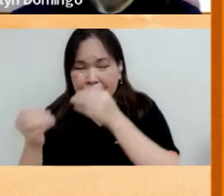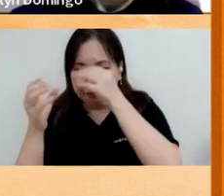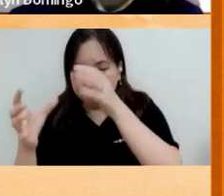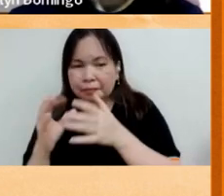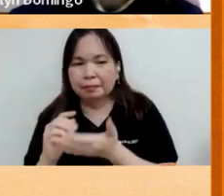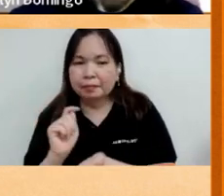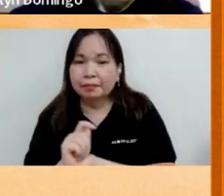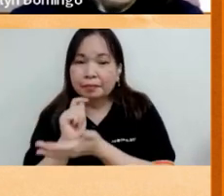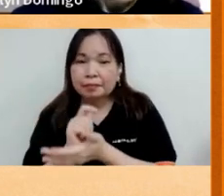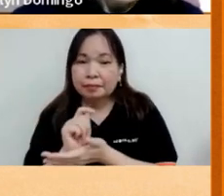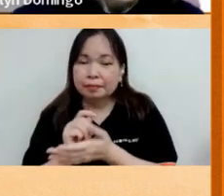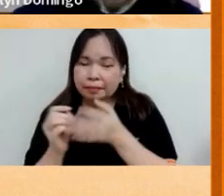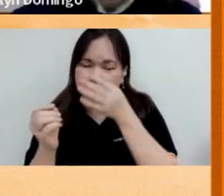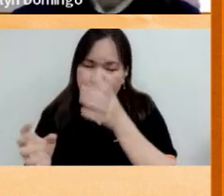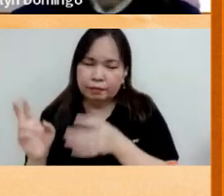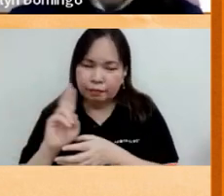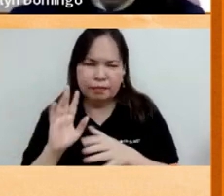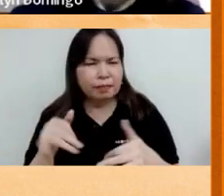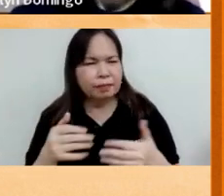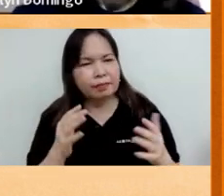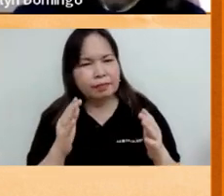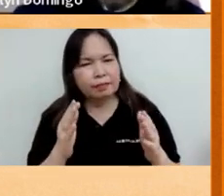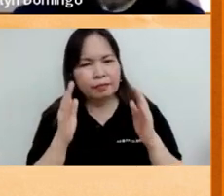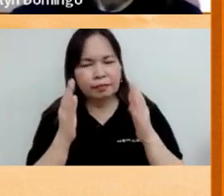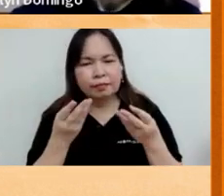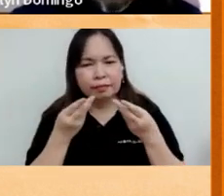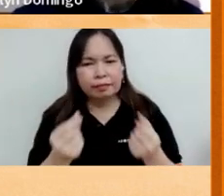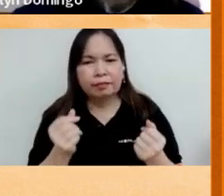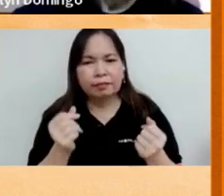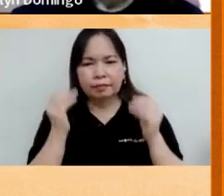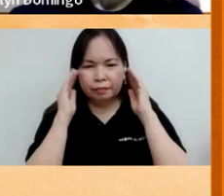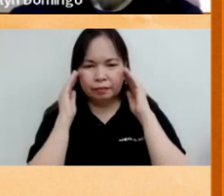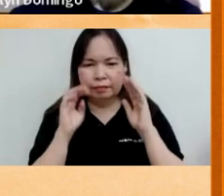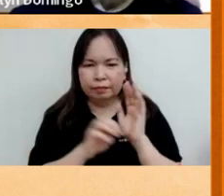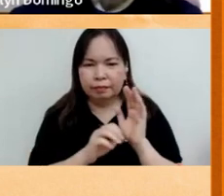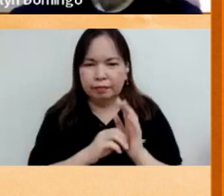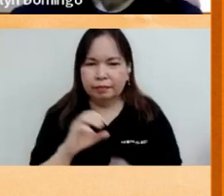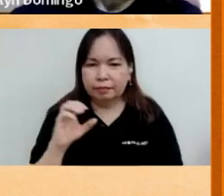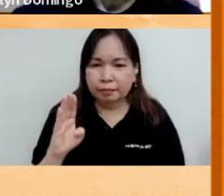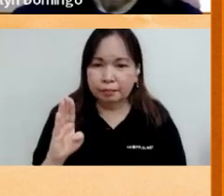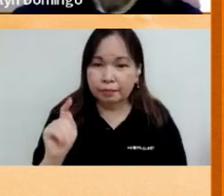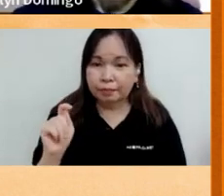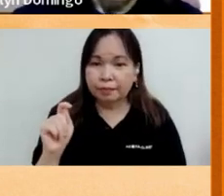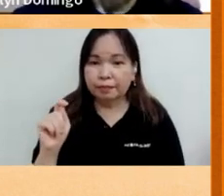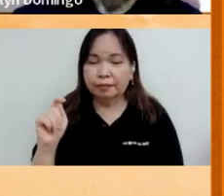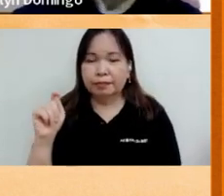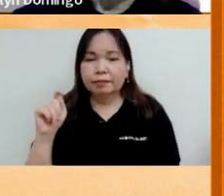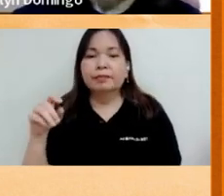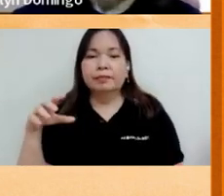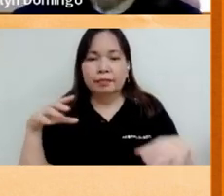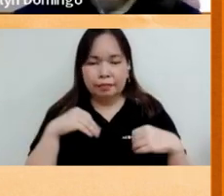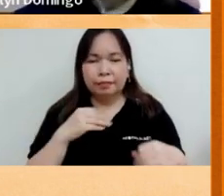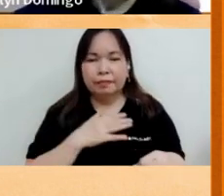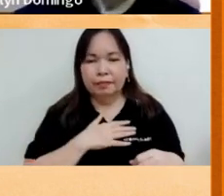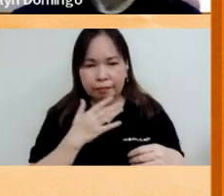to address anxiety, such as cognitive behavioral therapy, acceptance and commitment therapy,